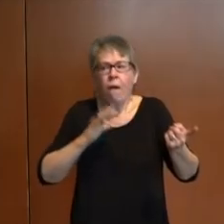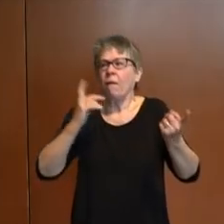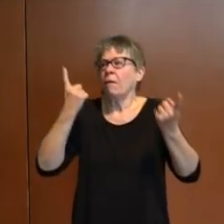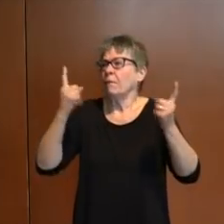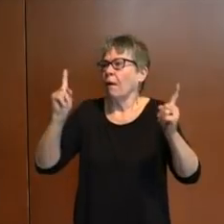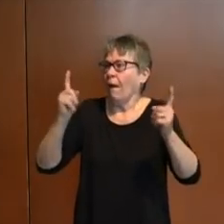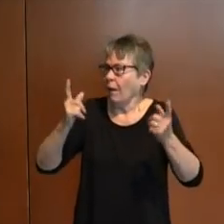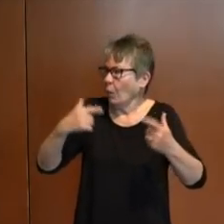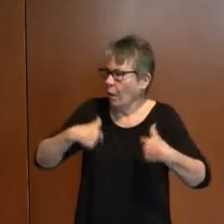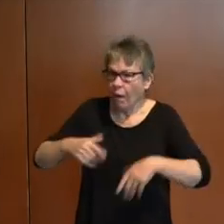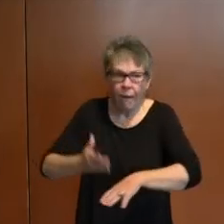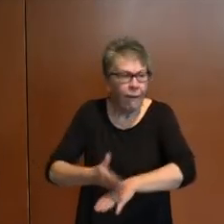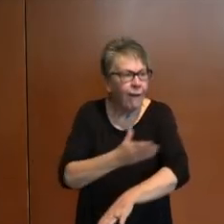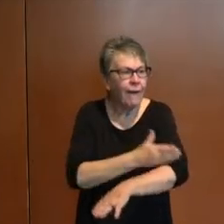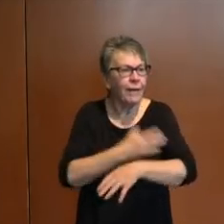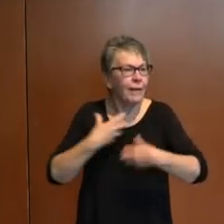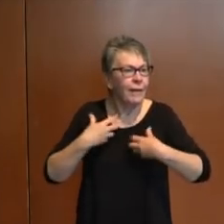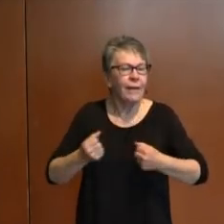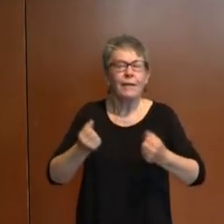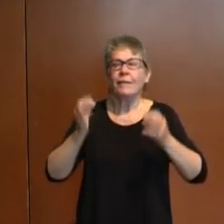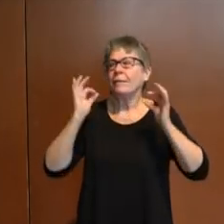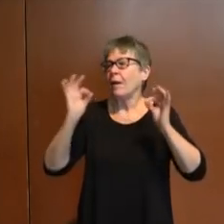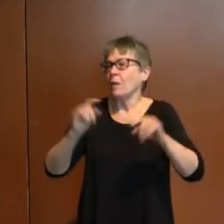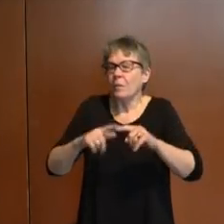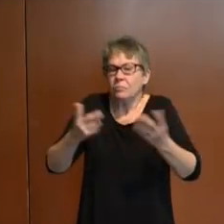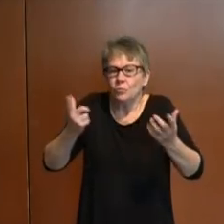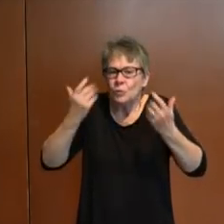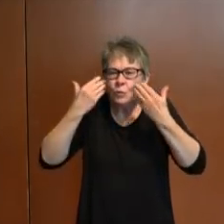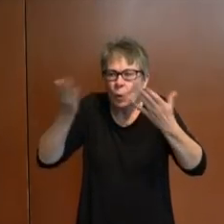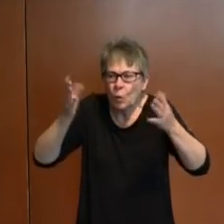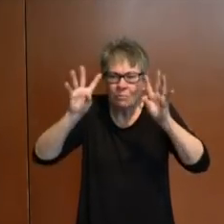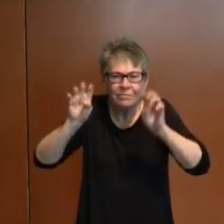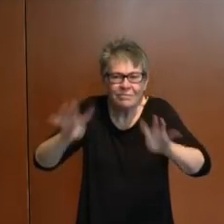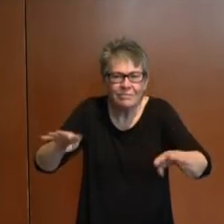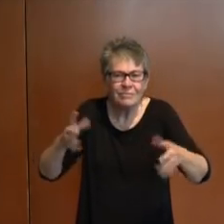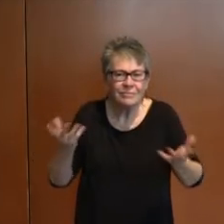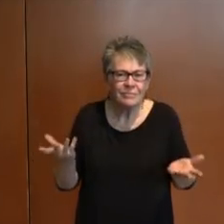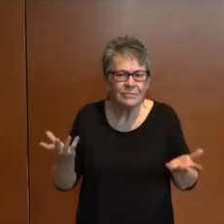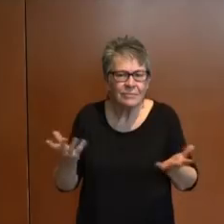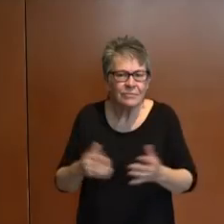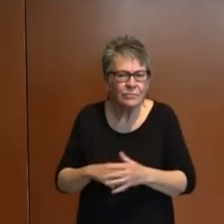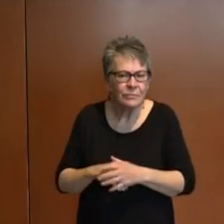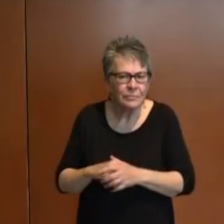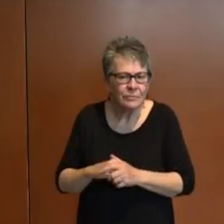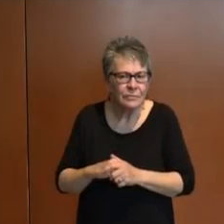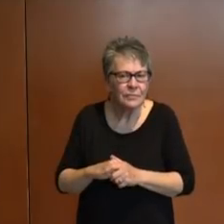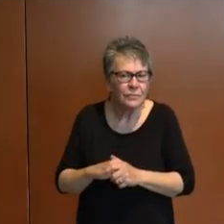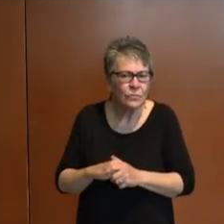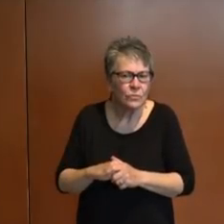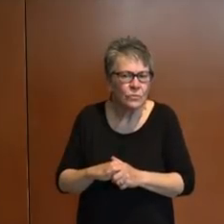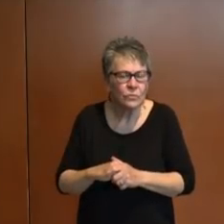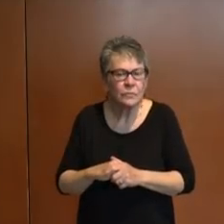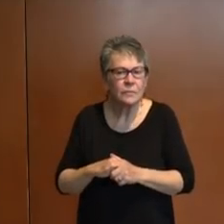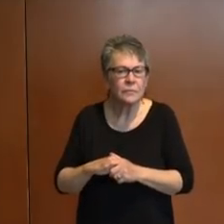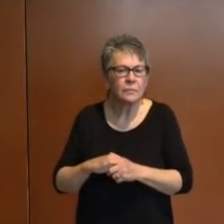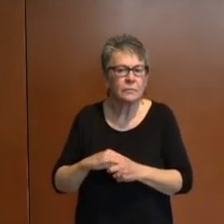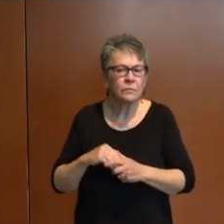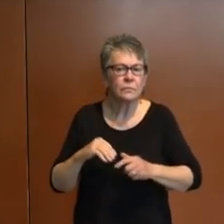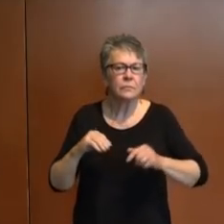17th date at the earliest that you'll hear from us on school reopenings